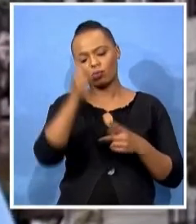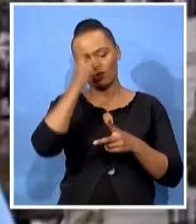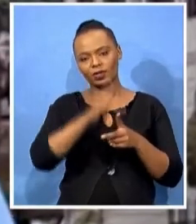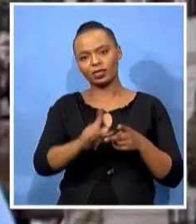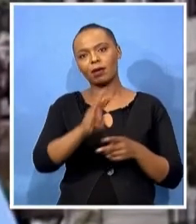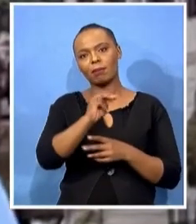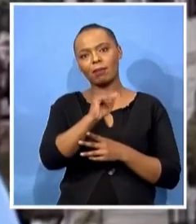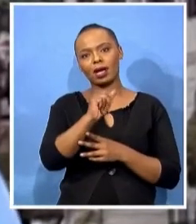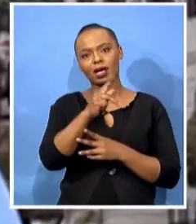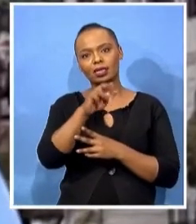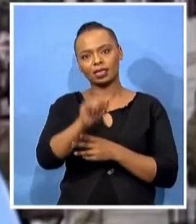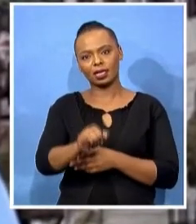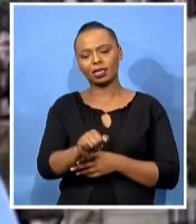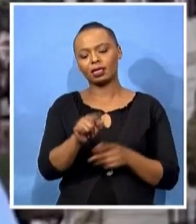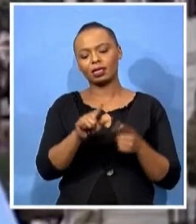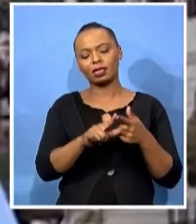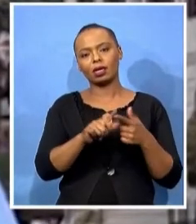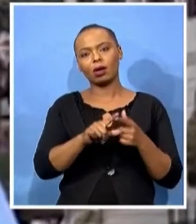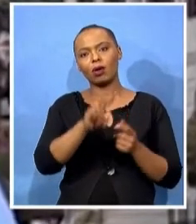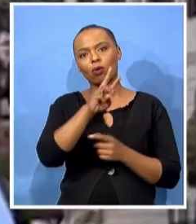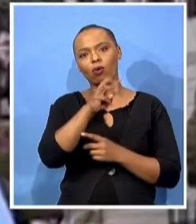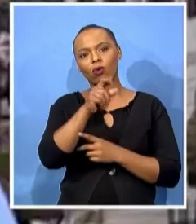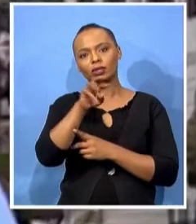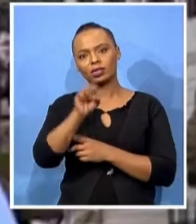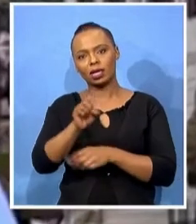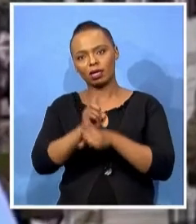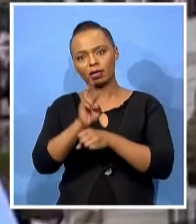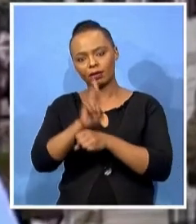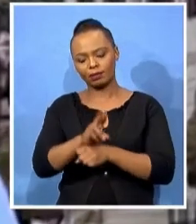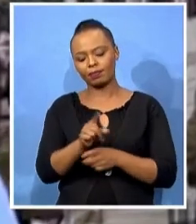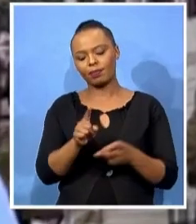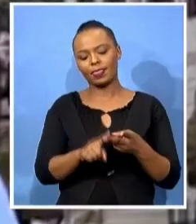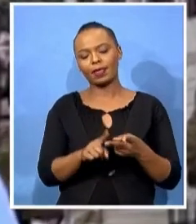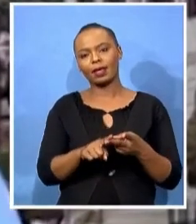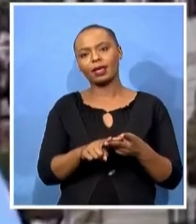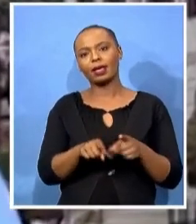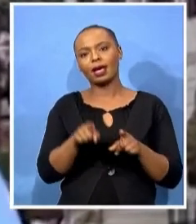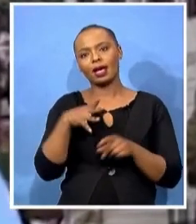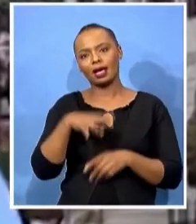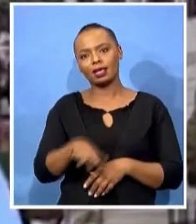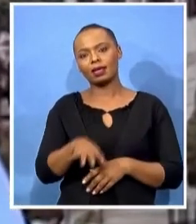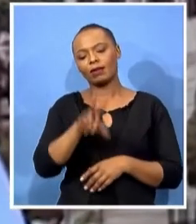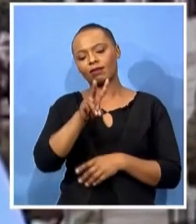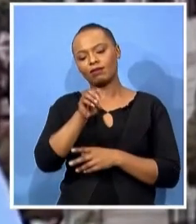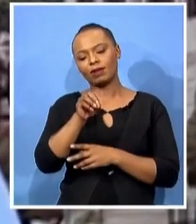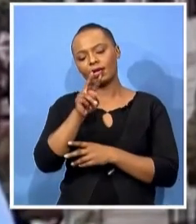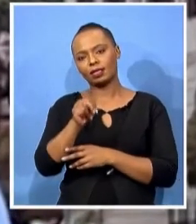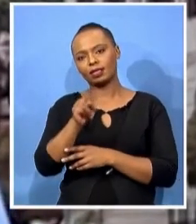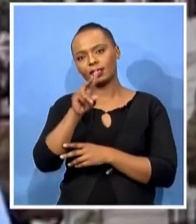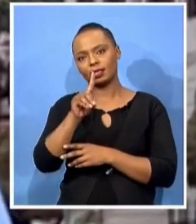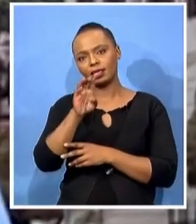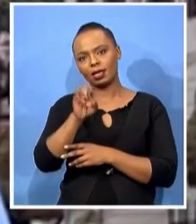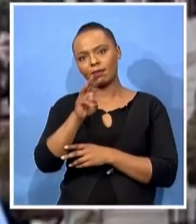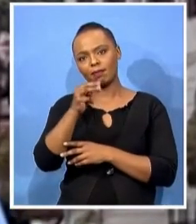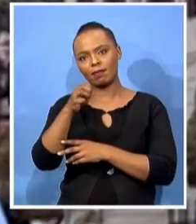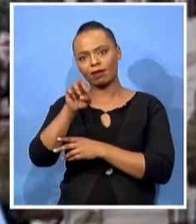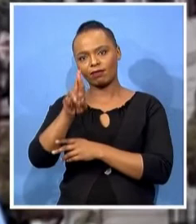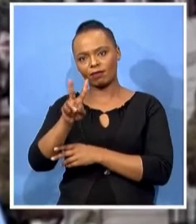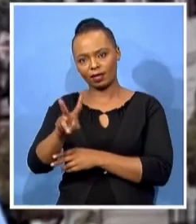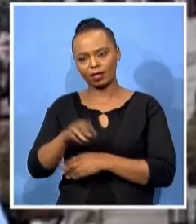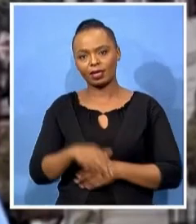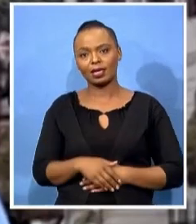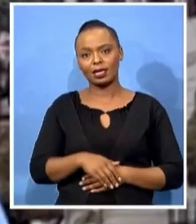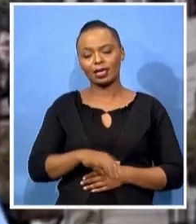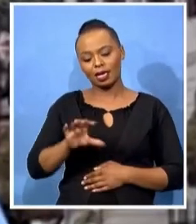and Professor van der Neeven. Now, this is the last thing South Africa needs at this stage, and it must be avoided at all